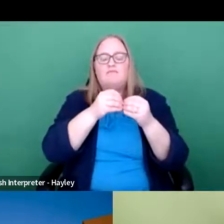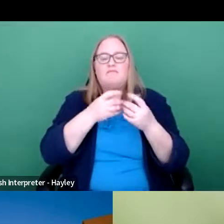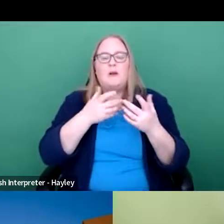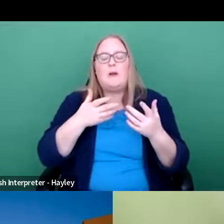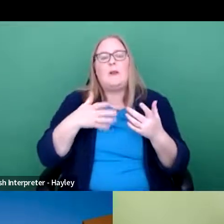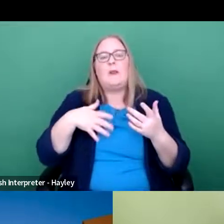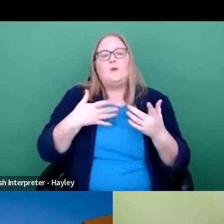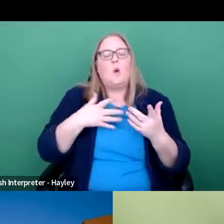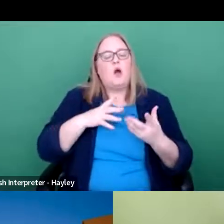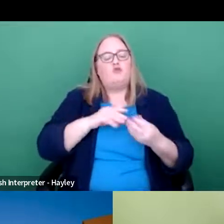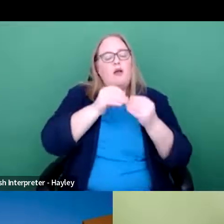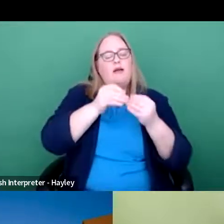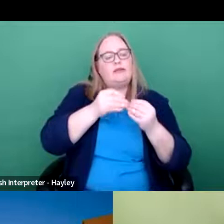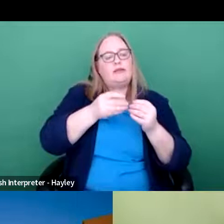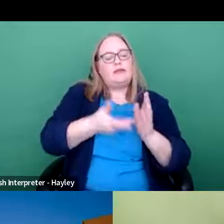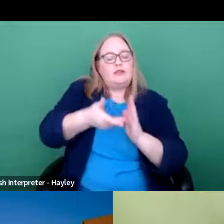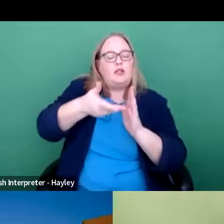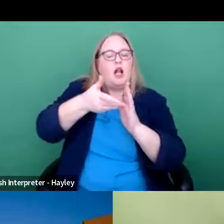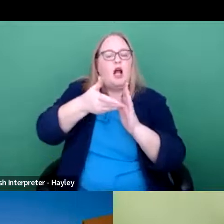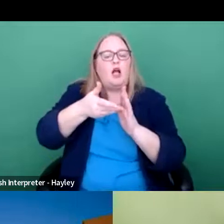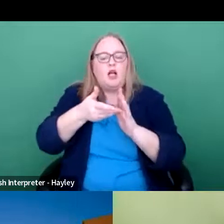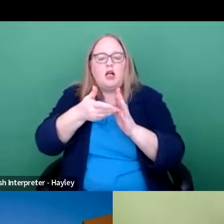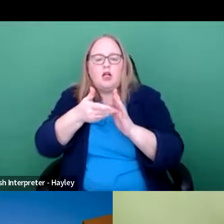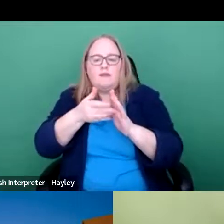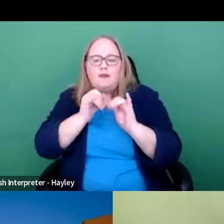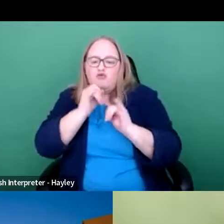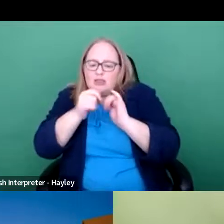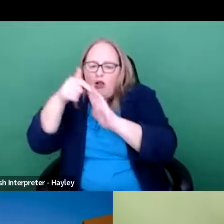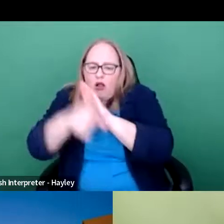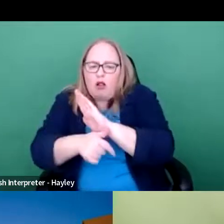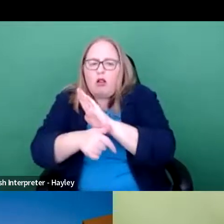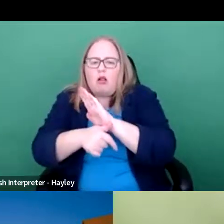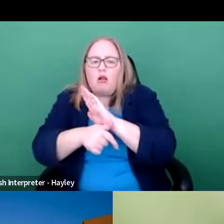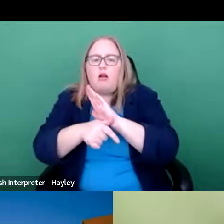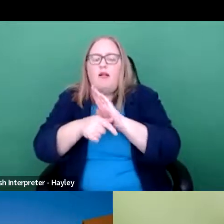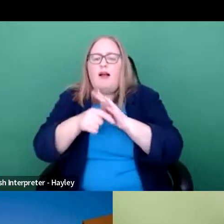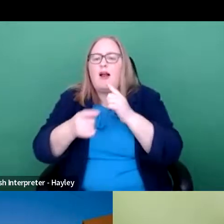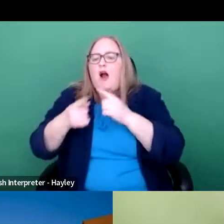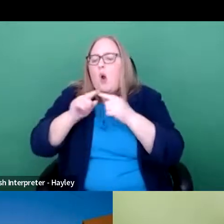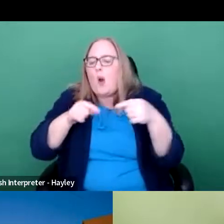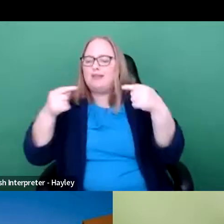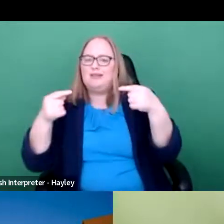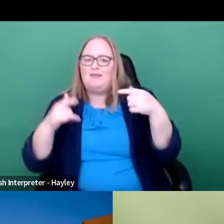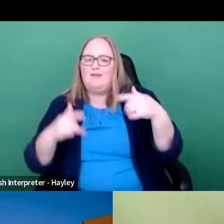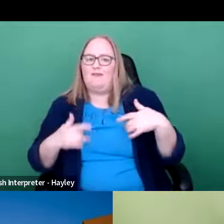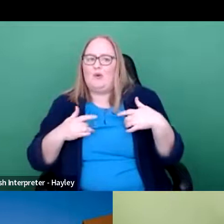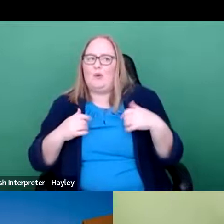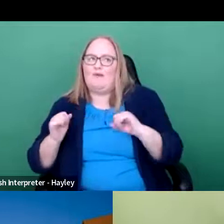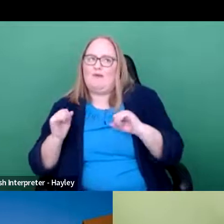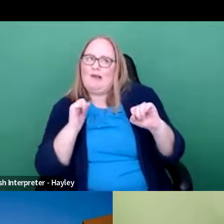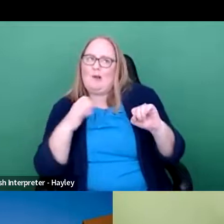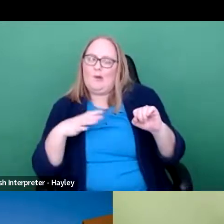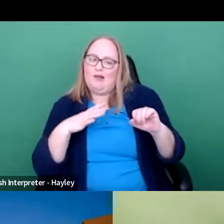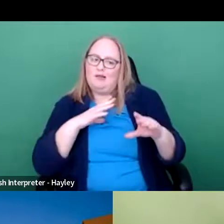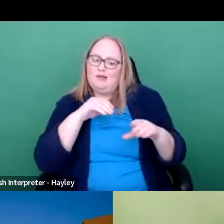very creative and can create like a counter position to the way they want people to see participating